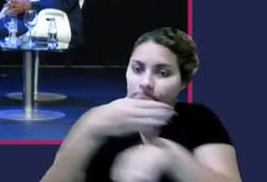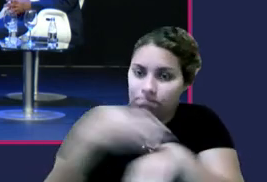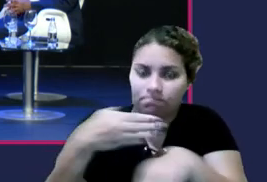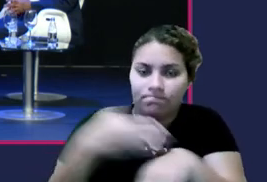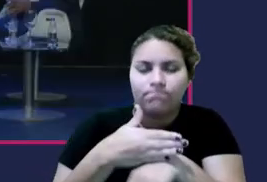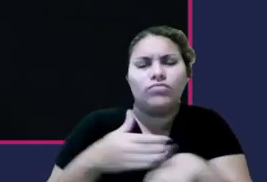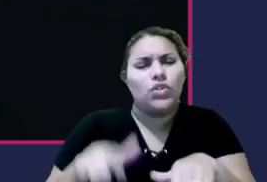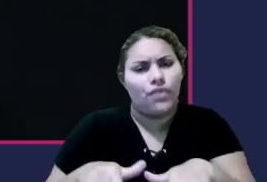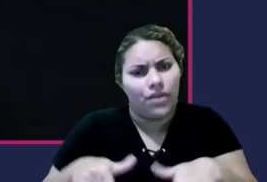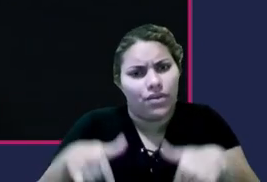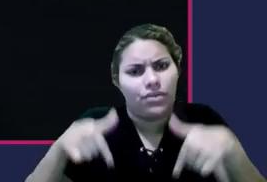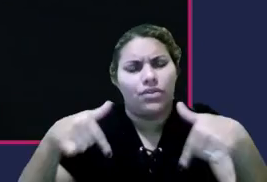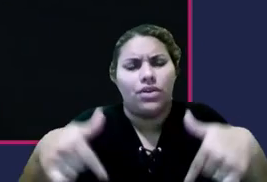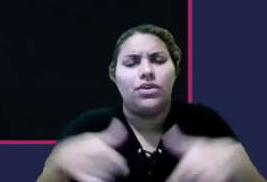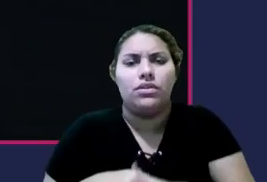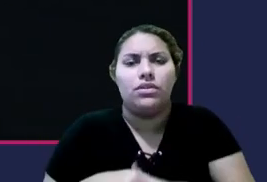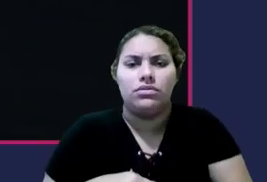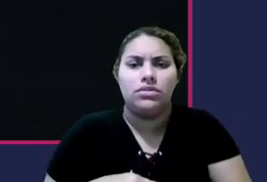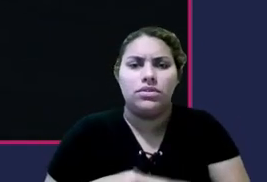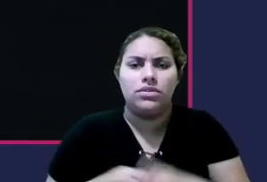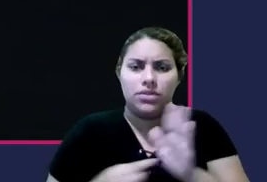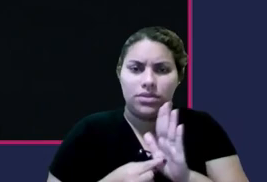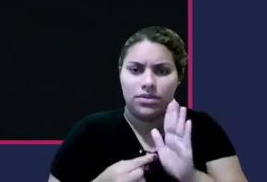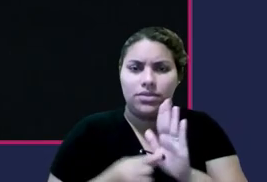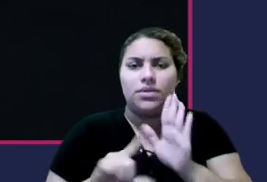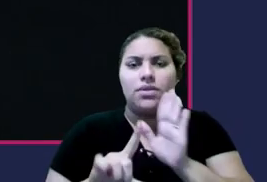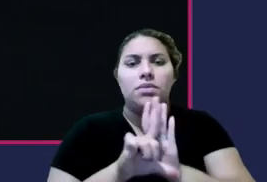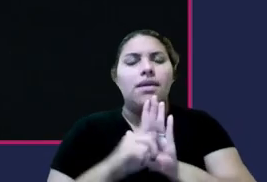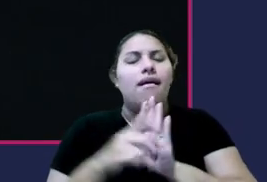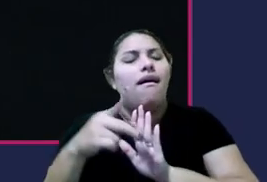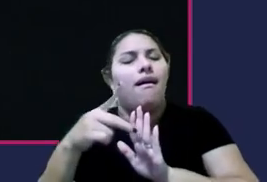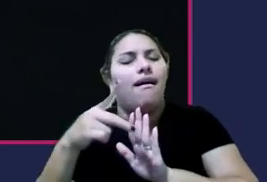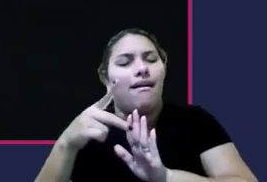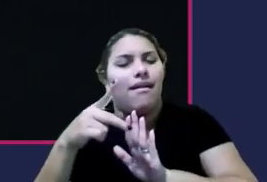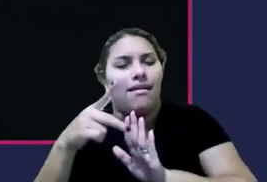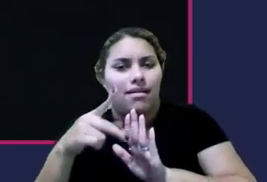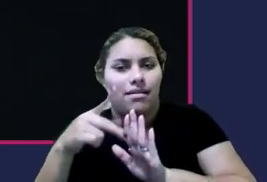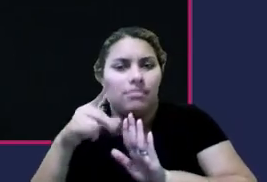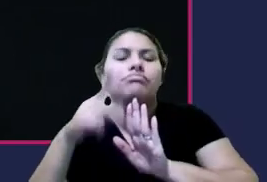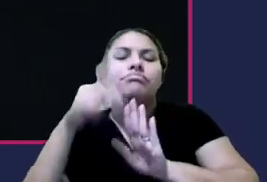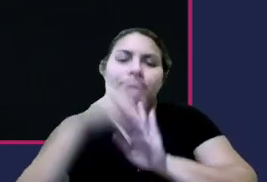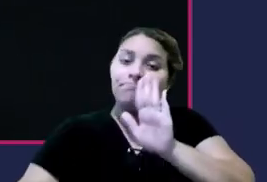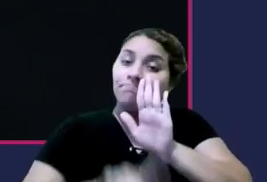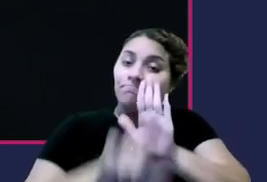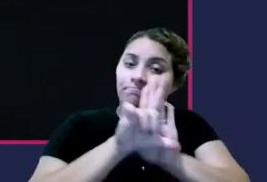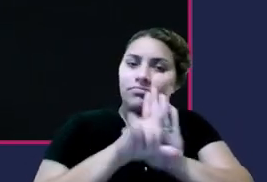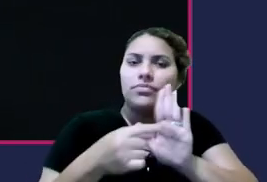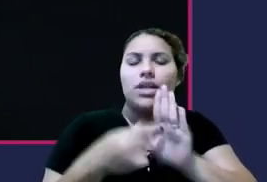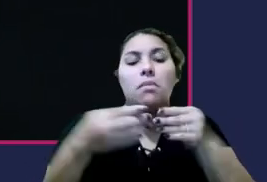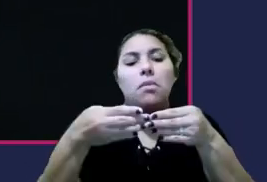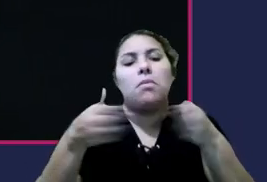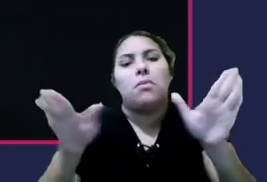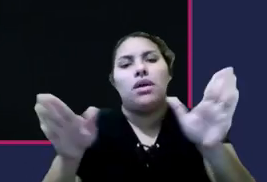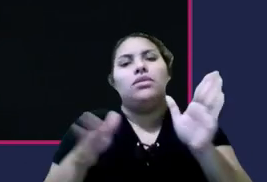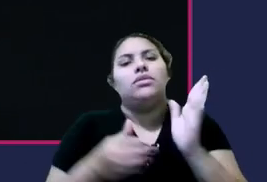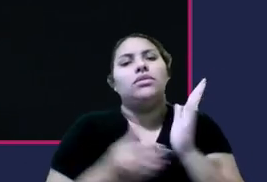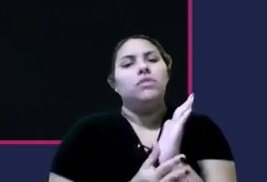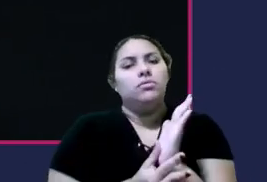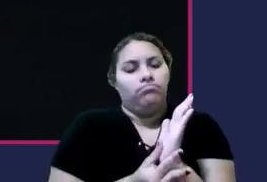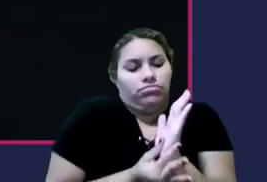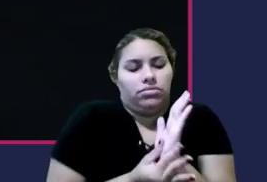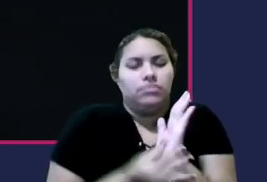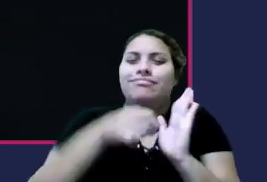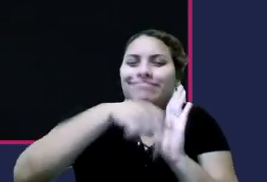I participated very actively in this bill to